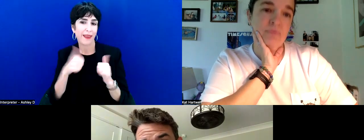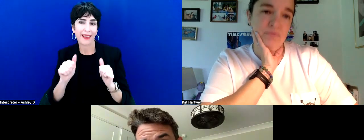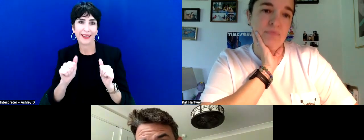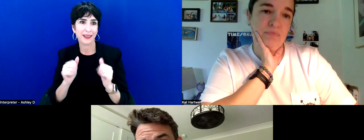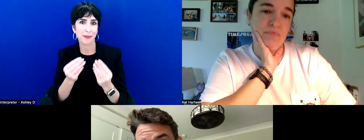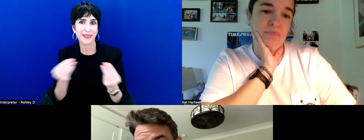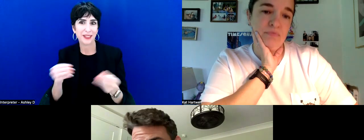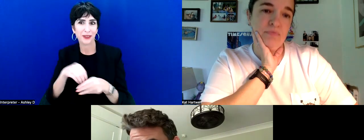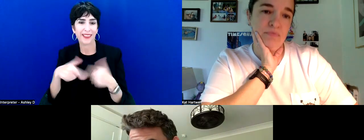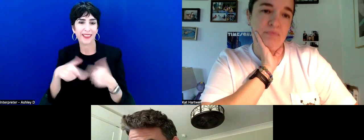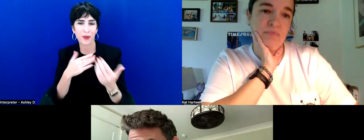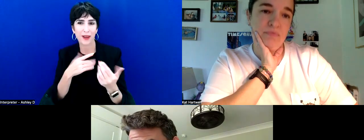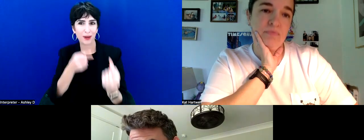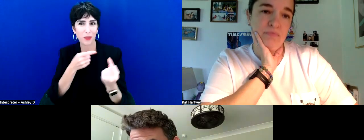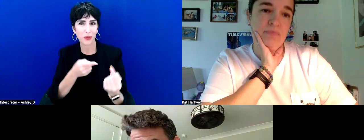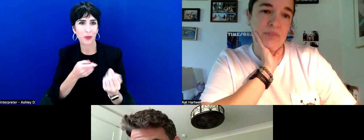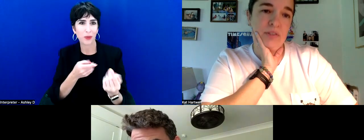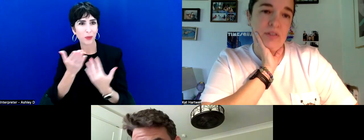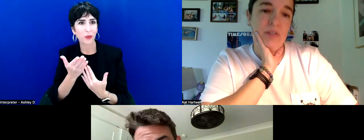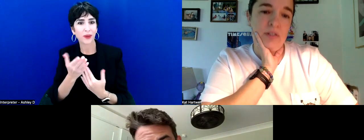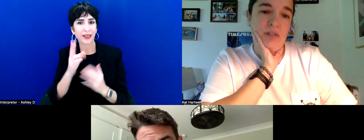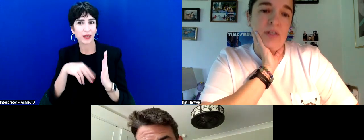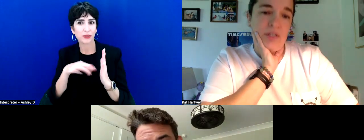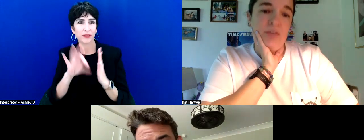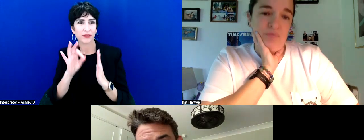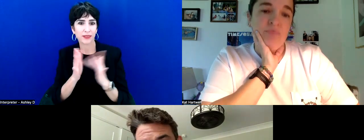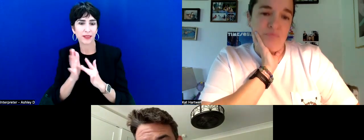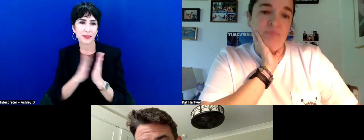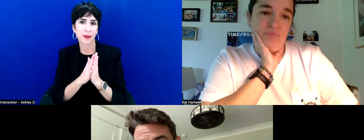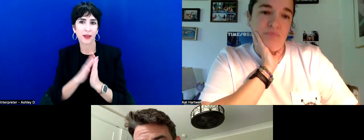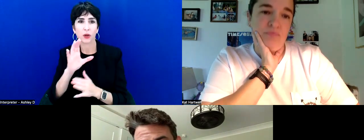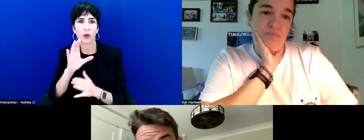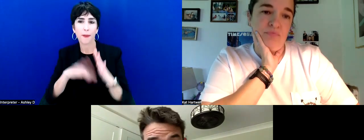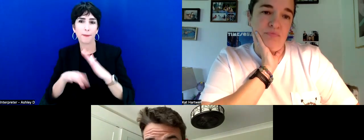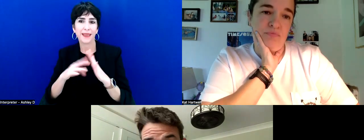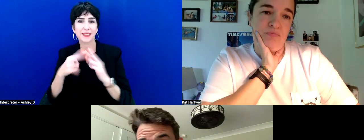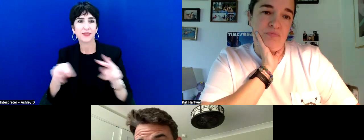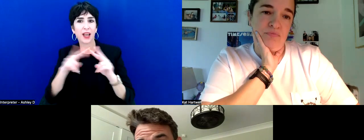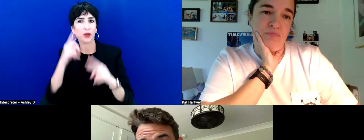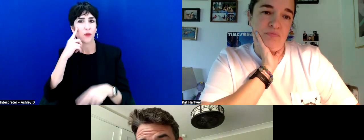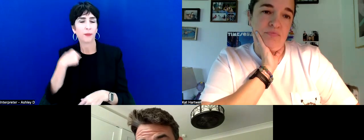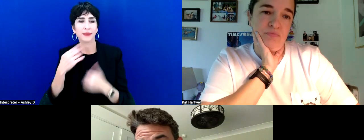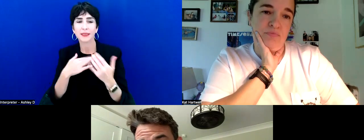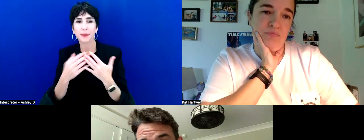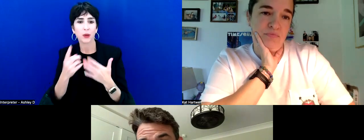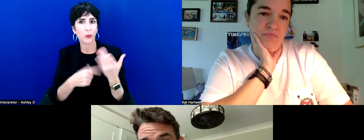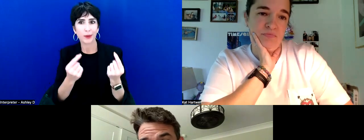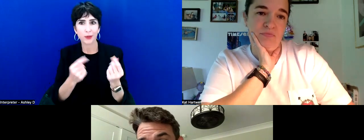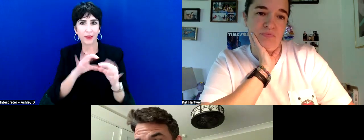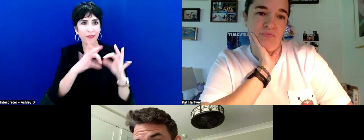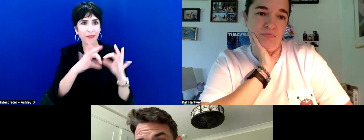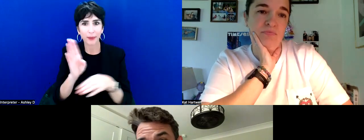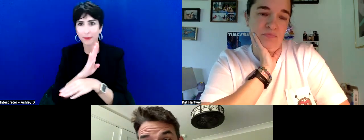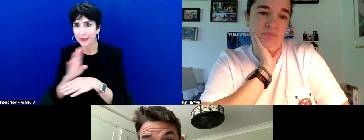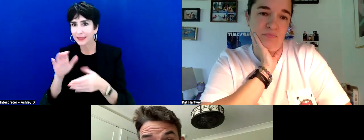life, whatever I'm going through. That's kind of a core value and a basis for me, no matter what I'm getting into, whether it's family,